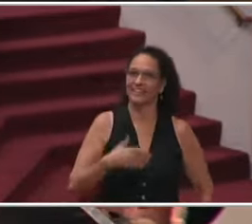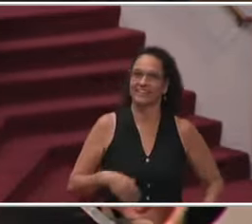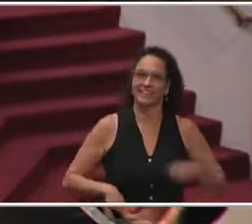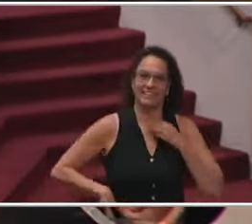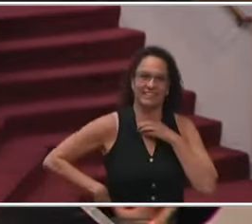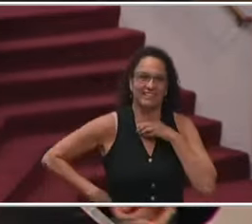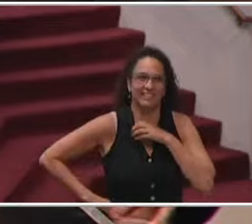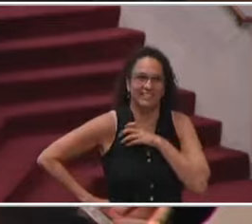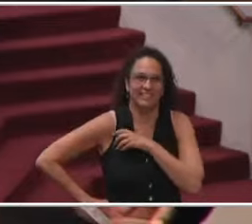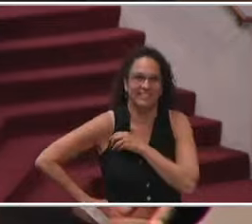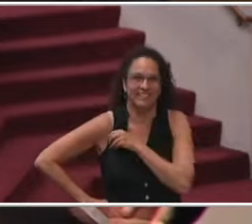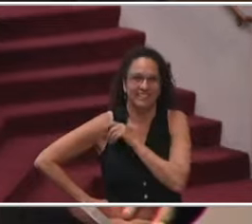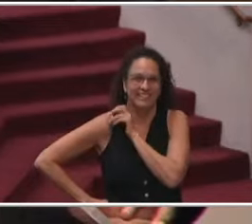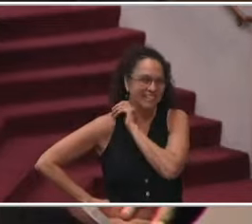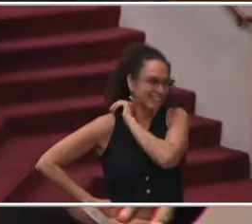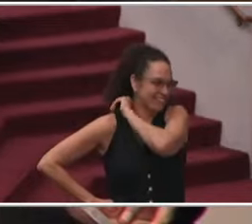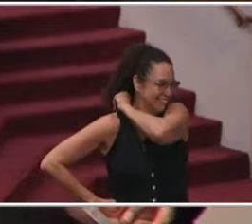So,